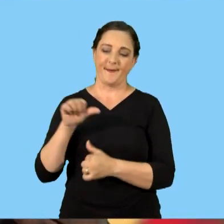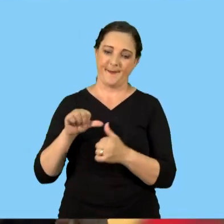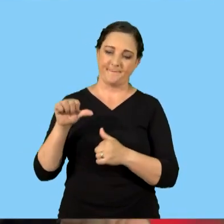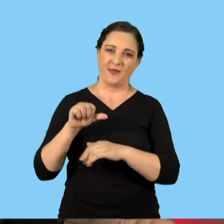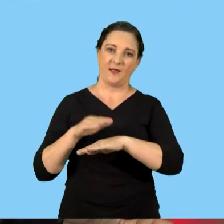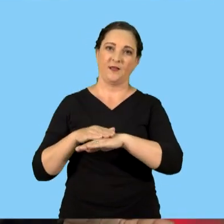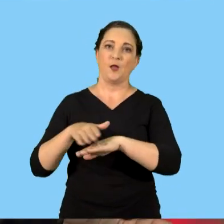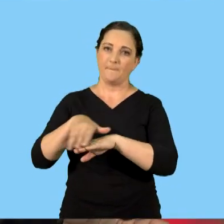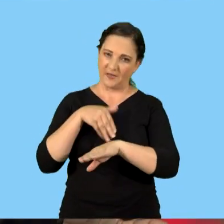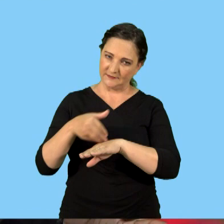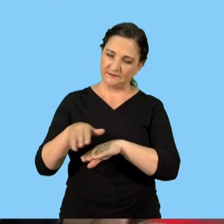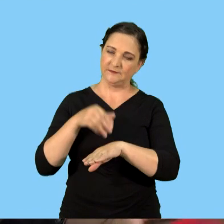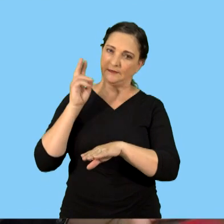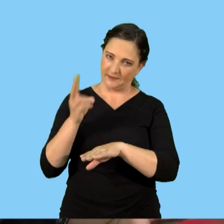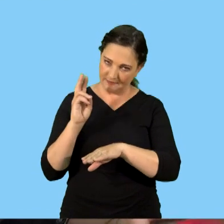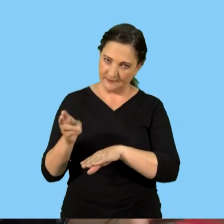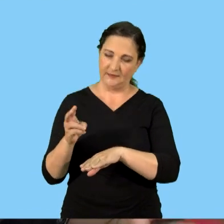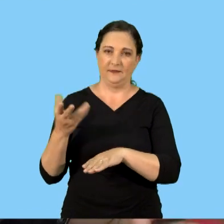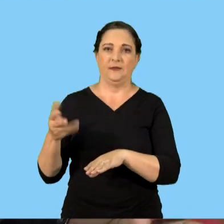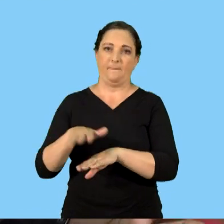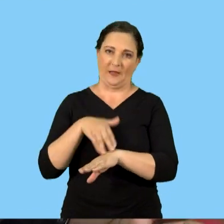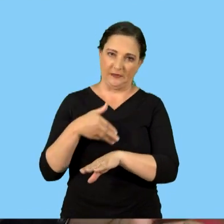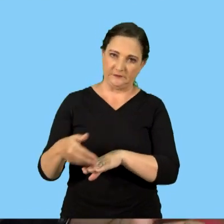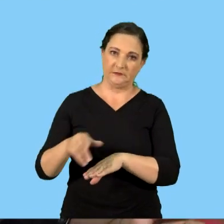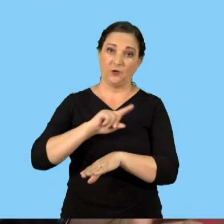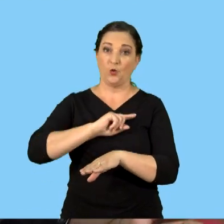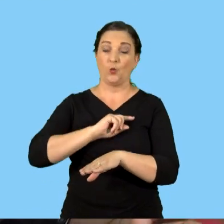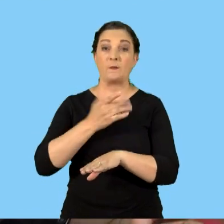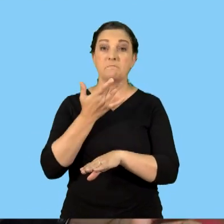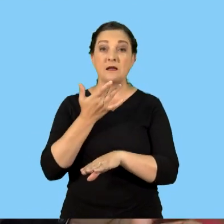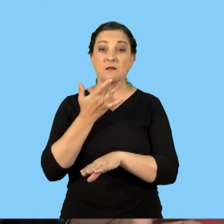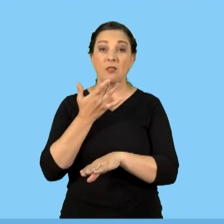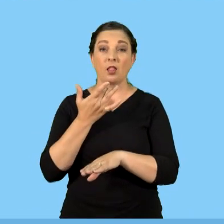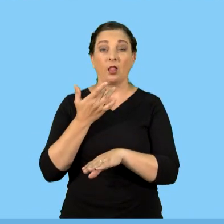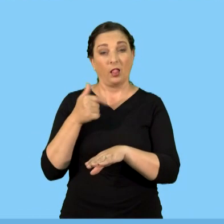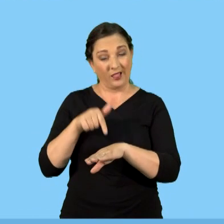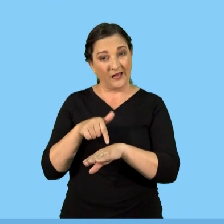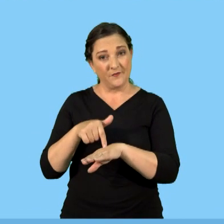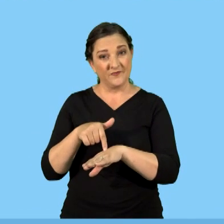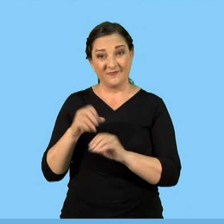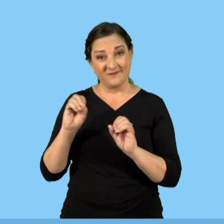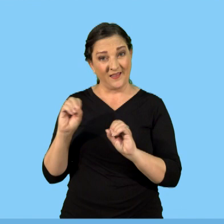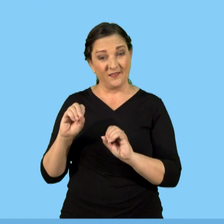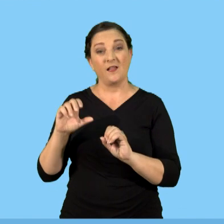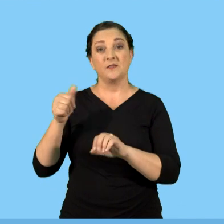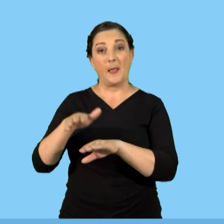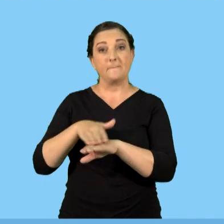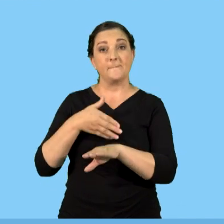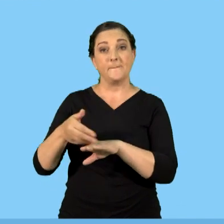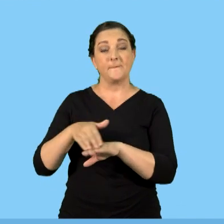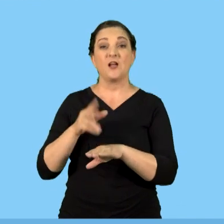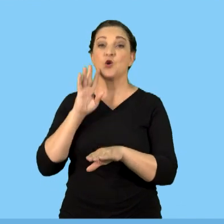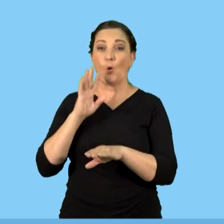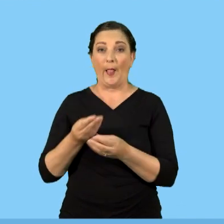always need to come back to that metal and repaint it. Because if we do not do that, then it is going to be eaten away. That paint is going to be eaten